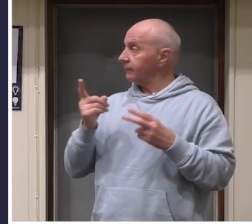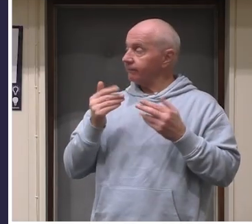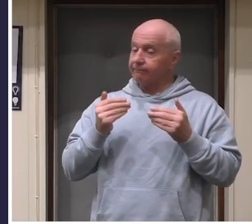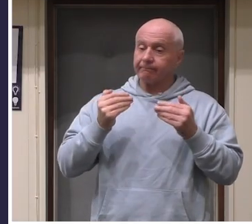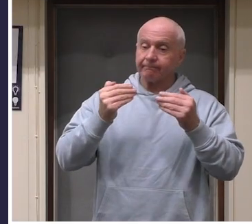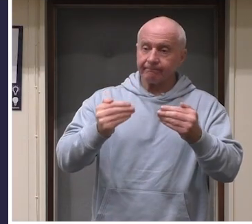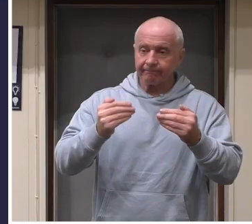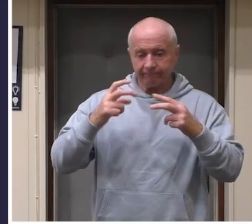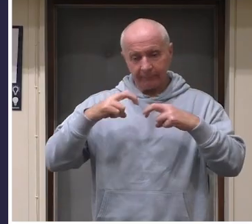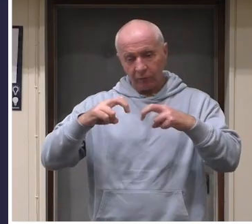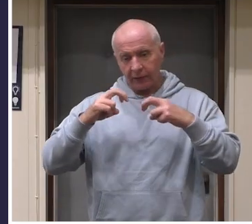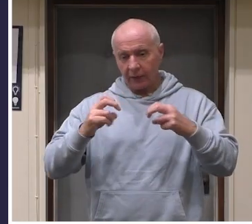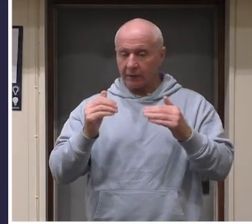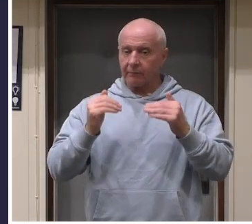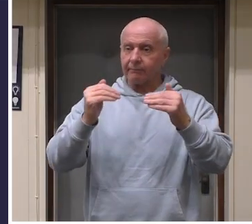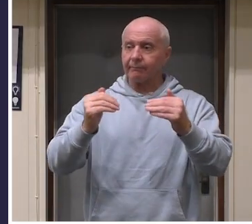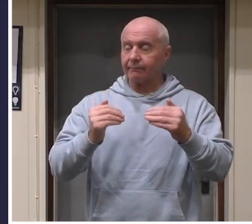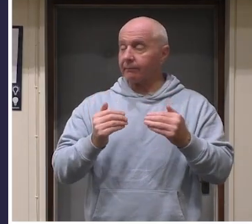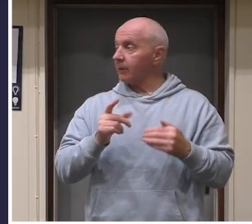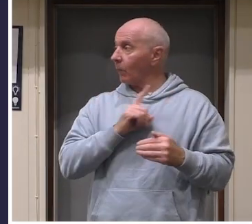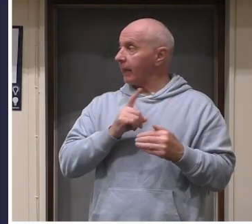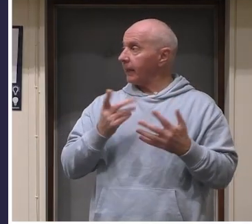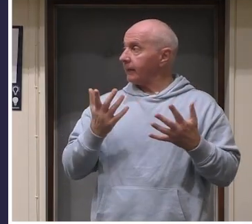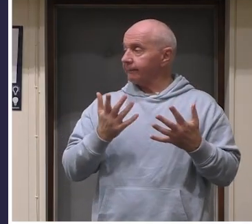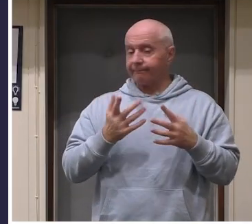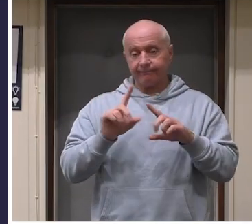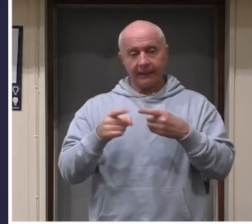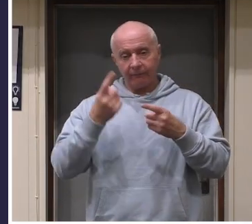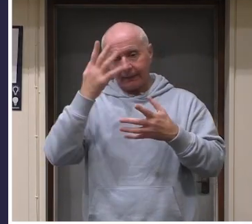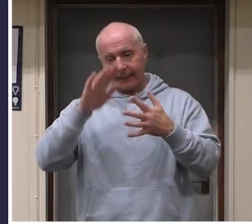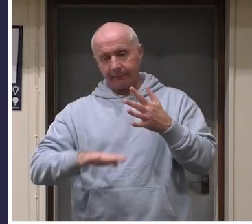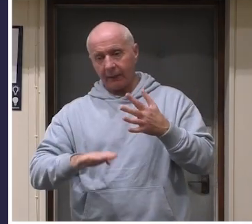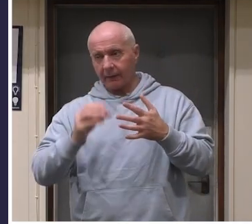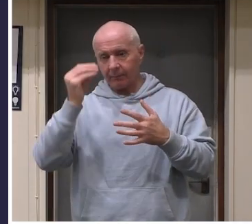of research in a way that nobody else can, because they don't have the same expertise that you do.